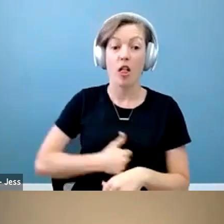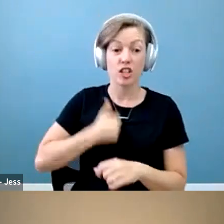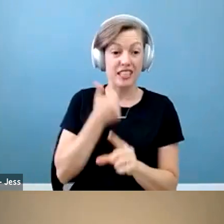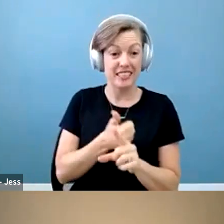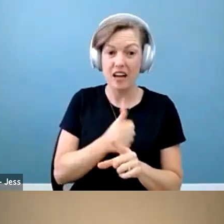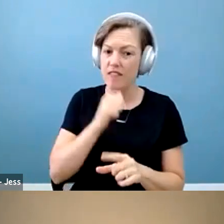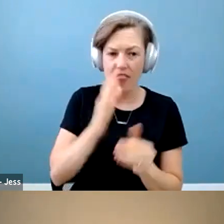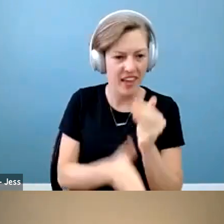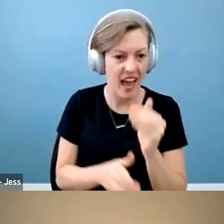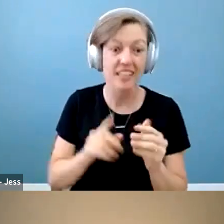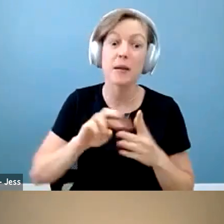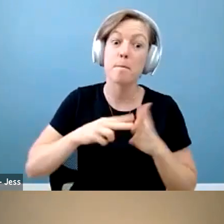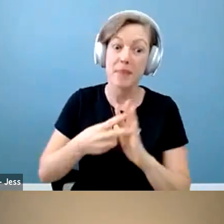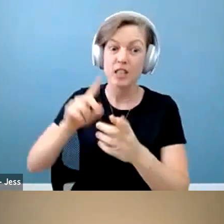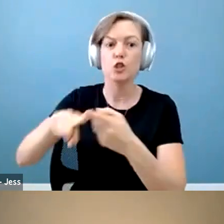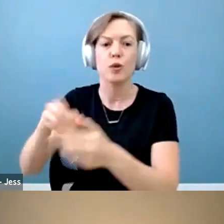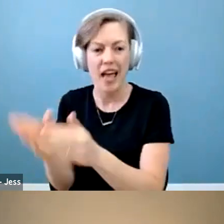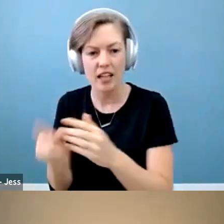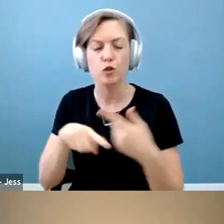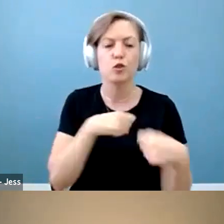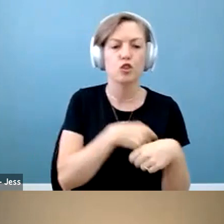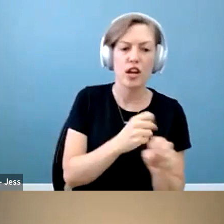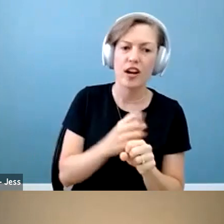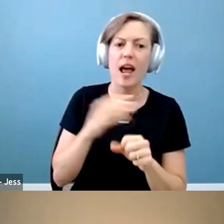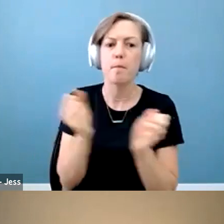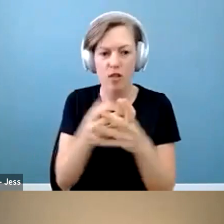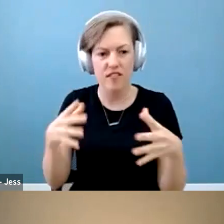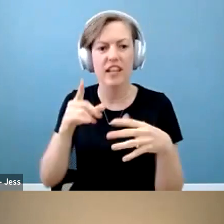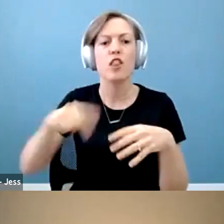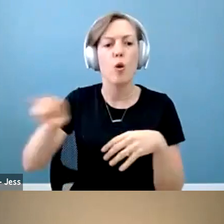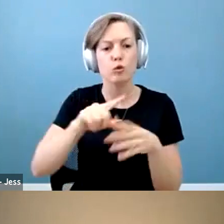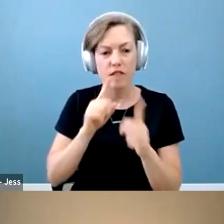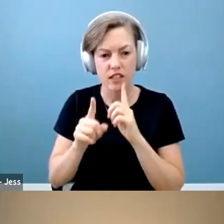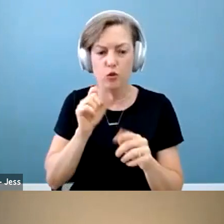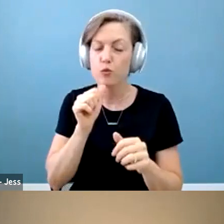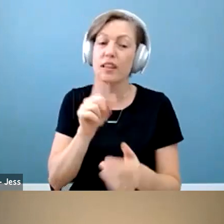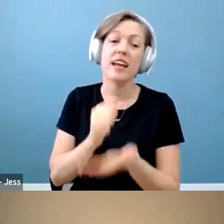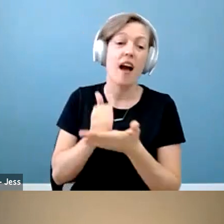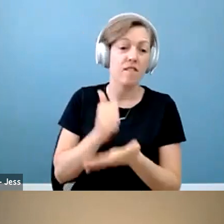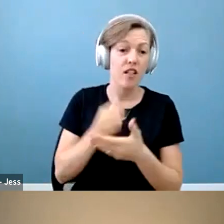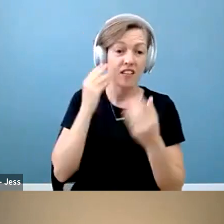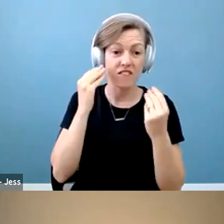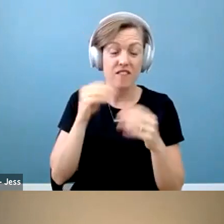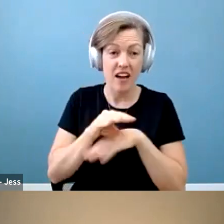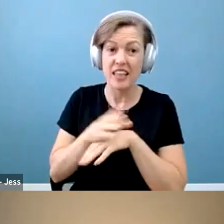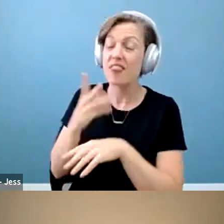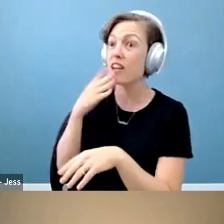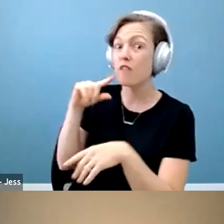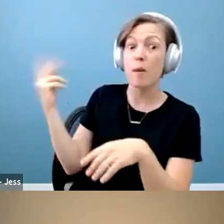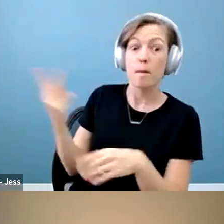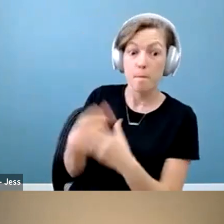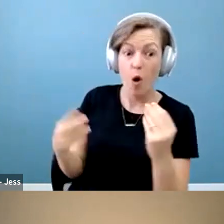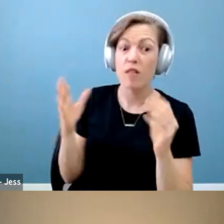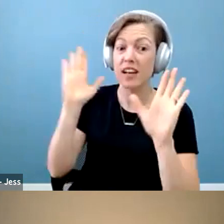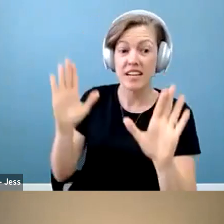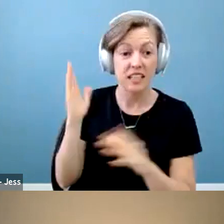not the end. It's a means to an end to generating and proliferating these conversations. So that's really helpful advice. And thanks to you both for the fantastic